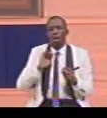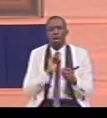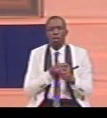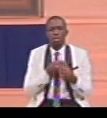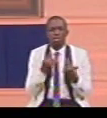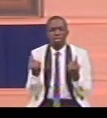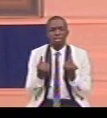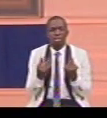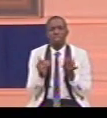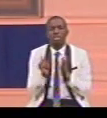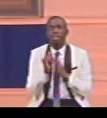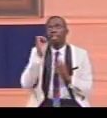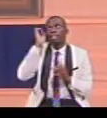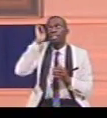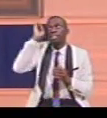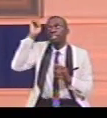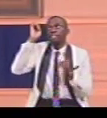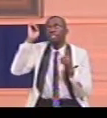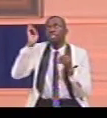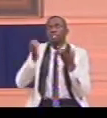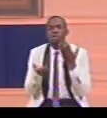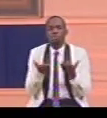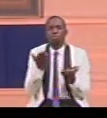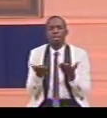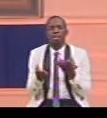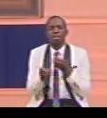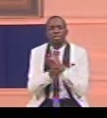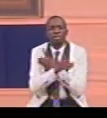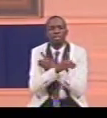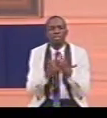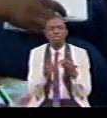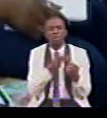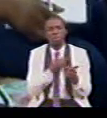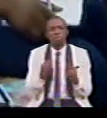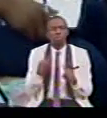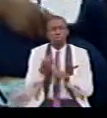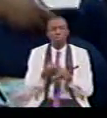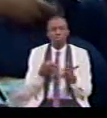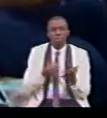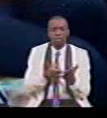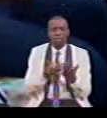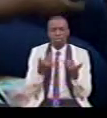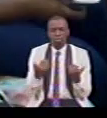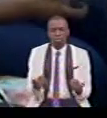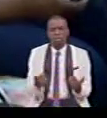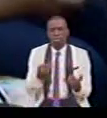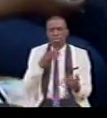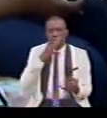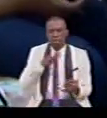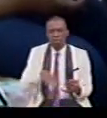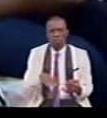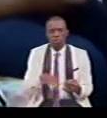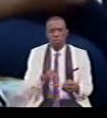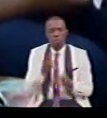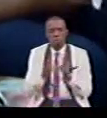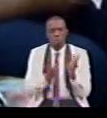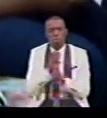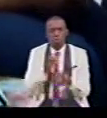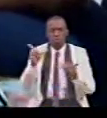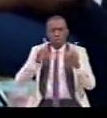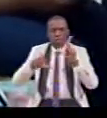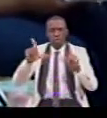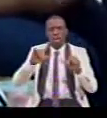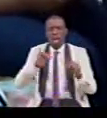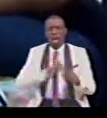from this present evil world I am delivered I said I am delivered